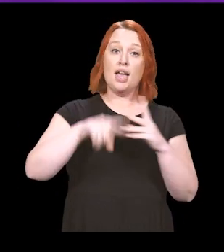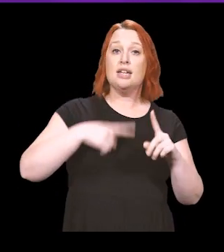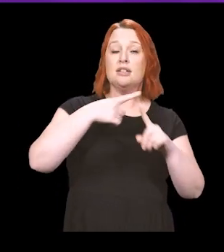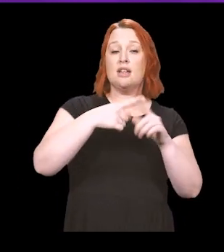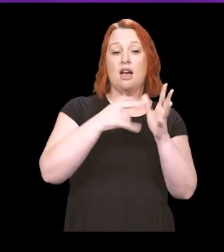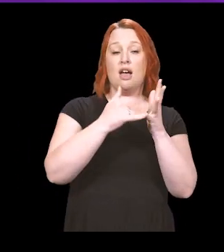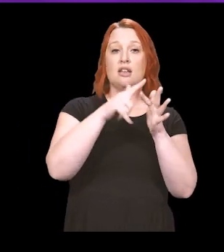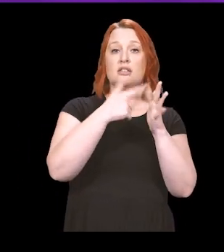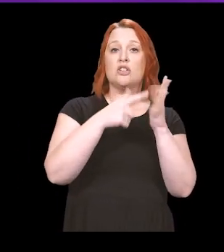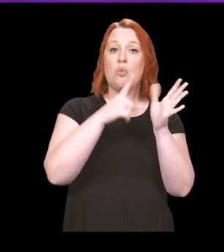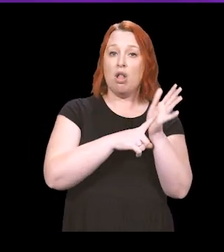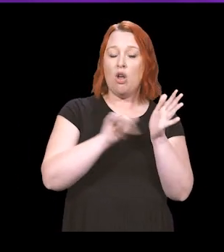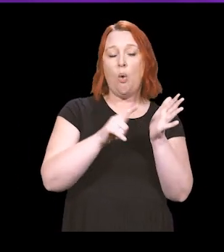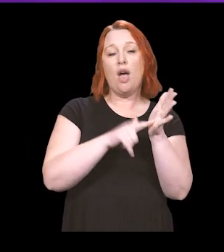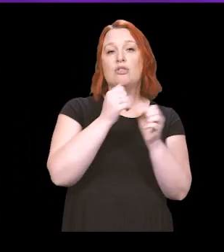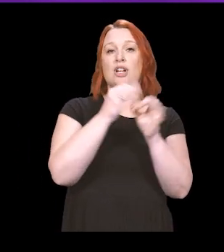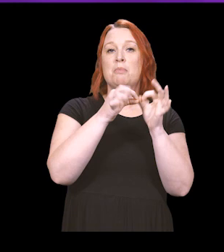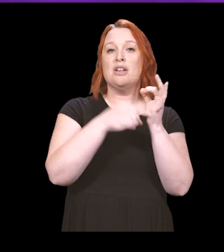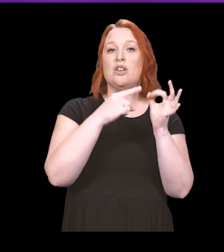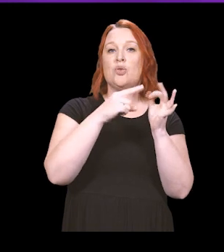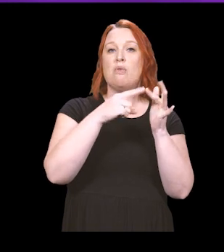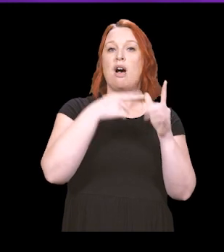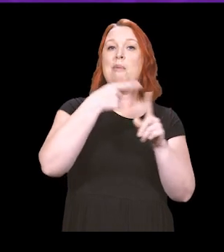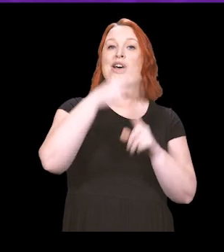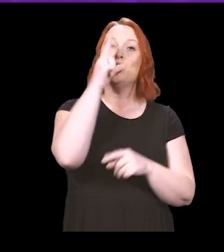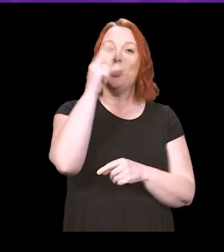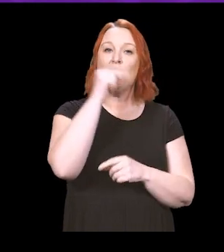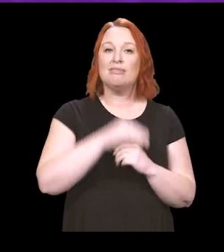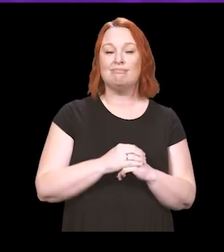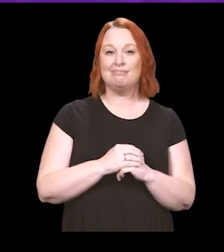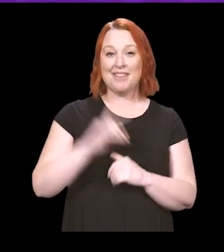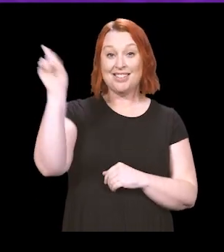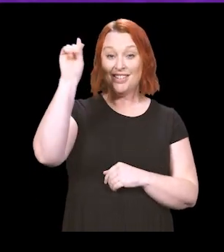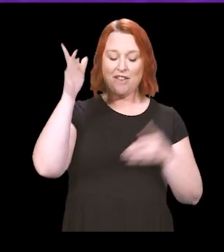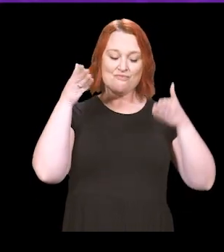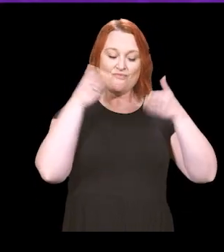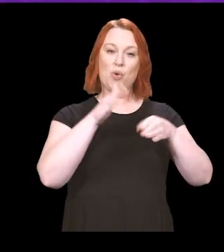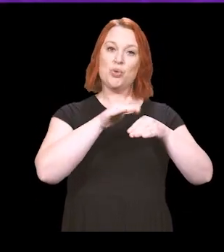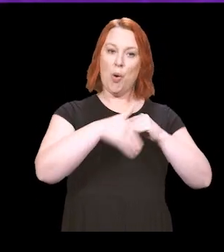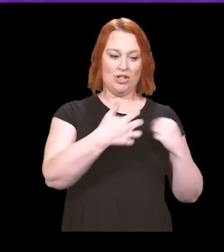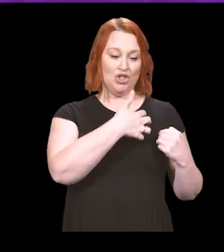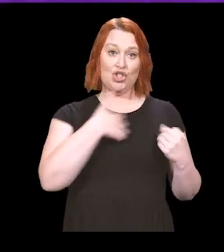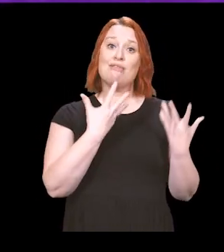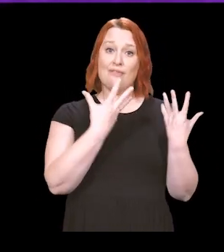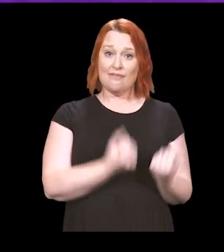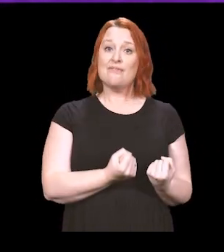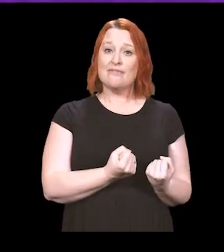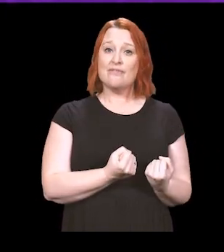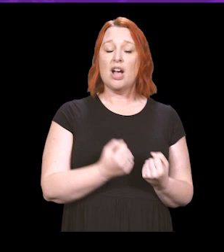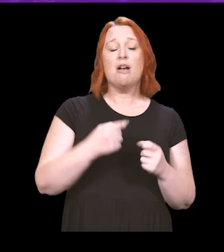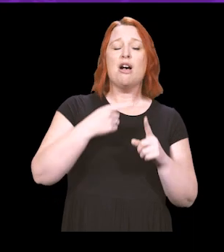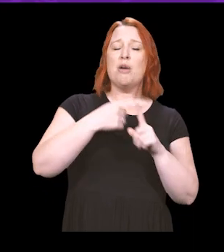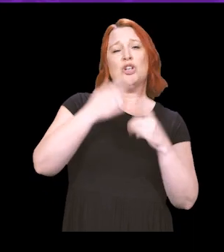intersex, asexual, or LGBTQIA plus youth. On this day, we seek to highlight the need to address challenging